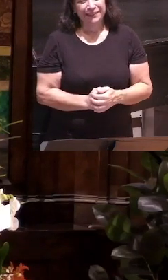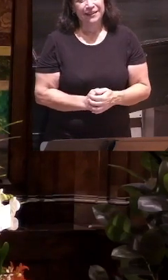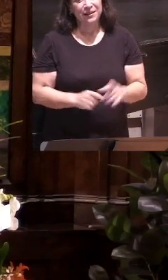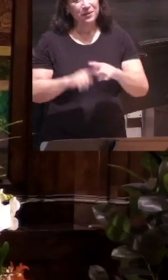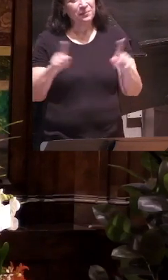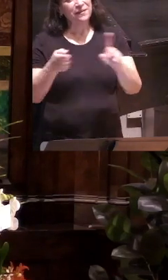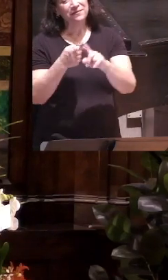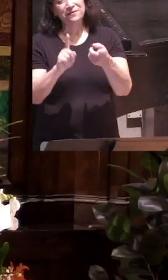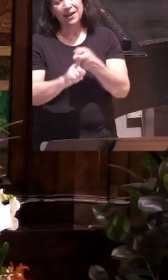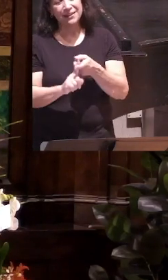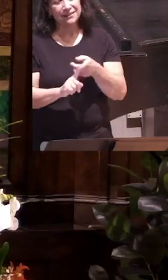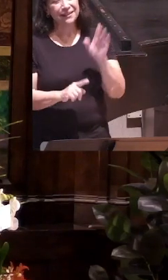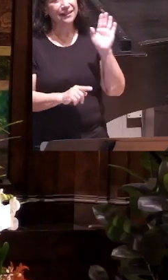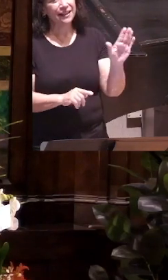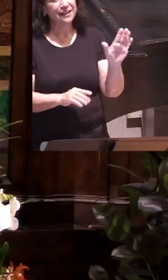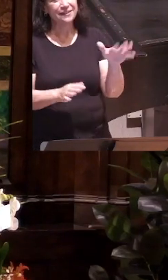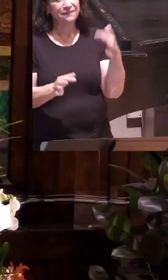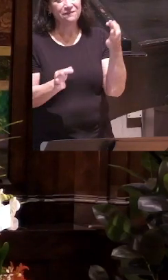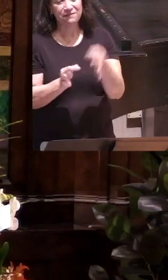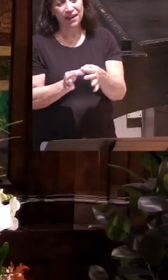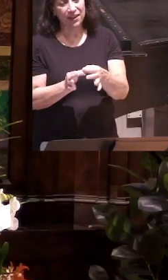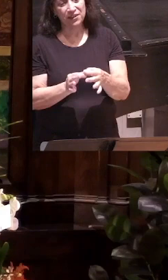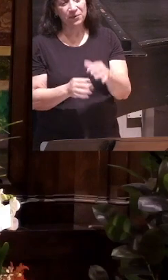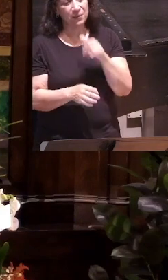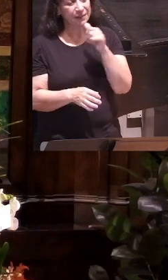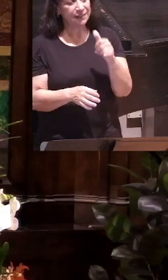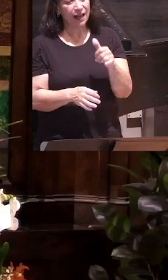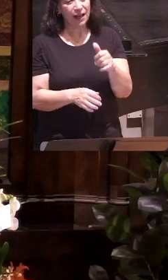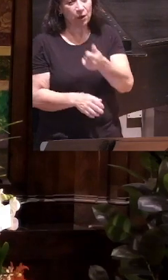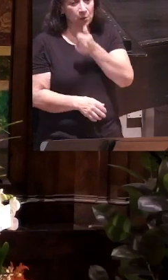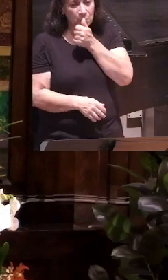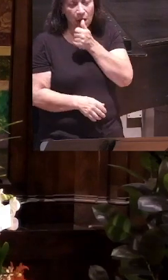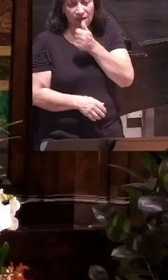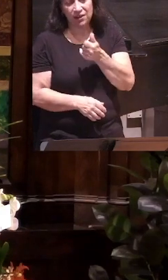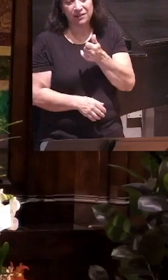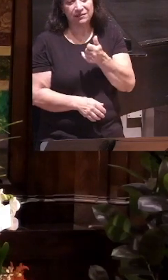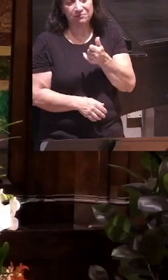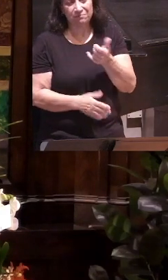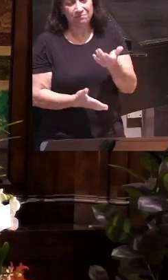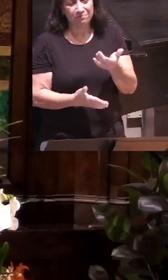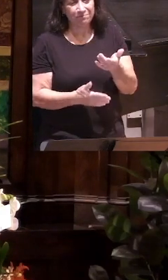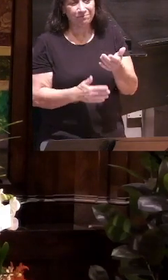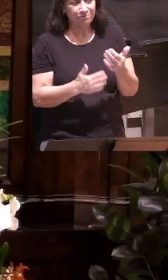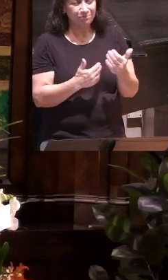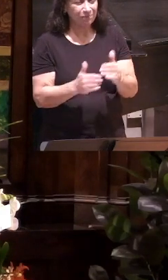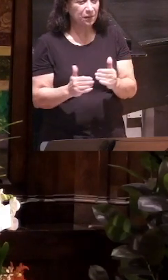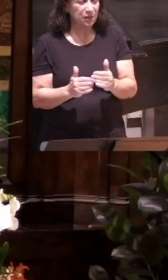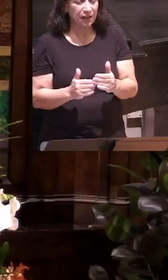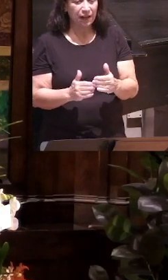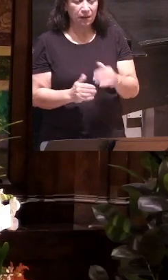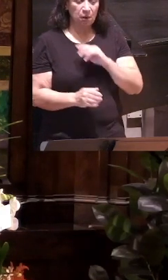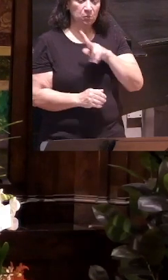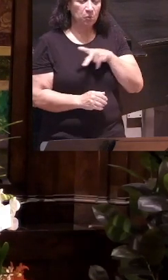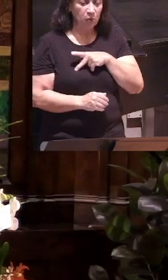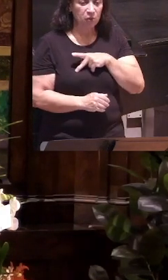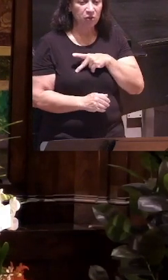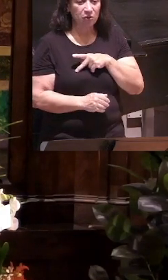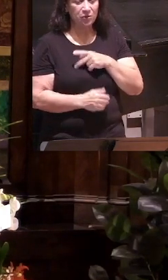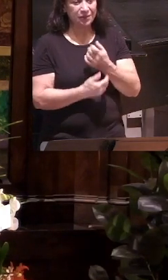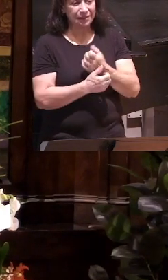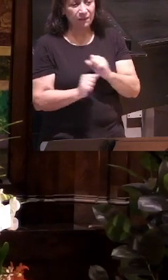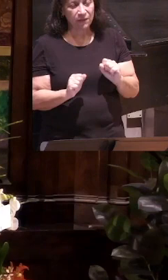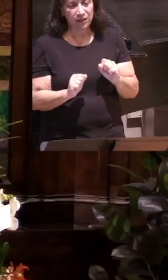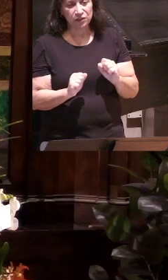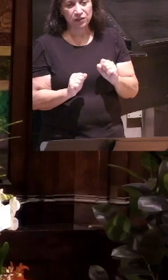But friends, Earl's faith was not simply a private endeavor about personal